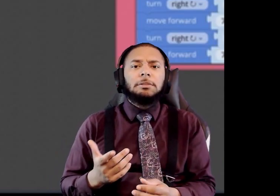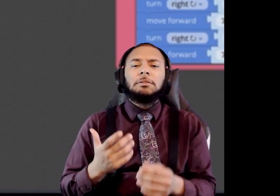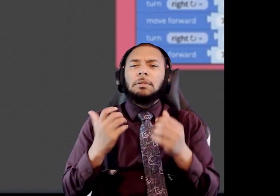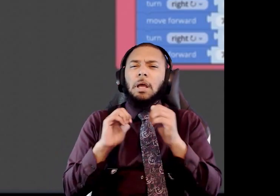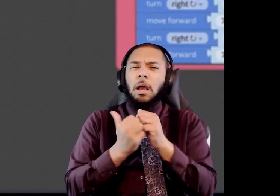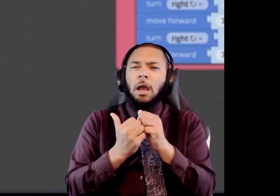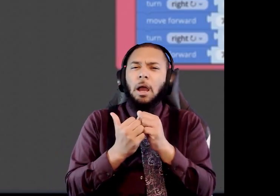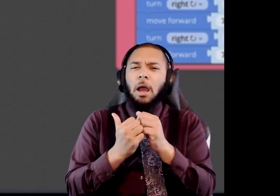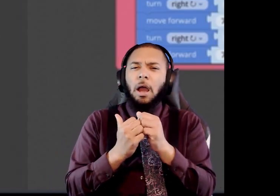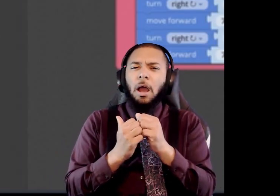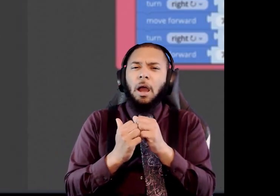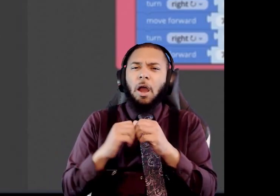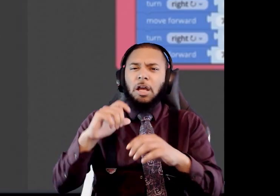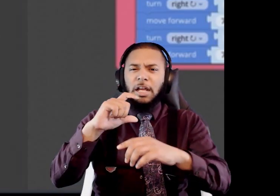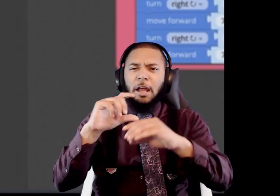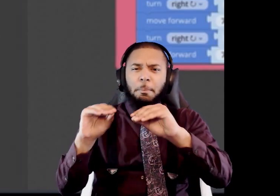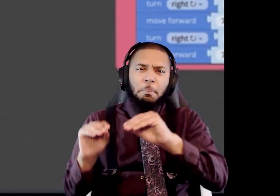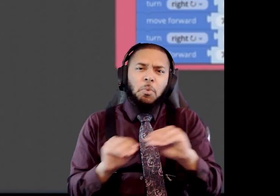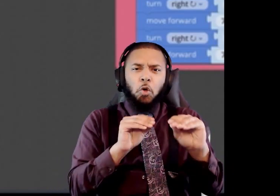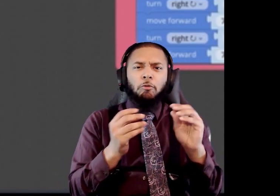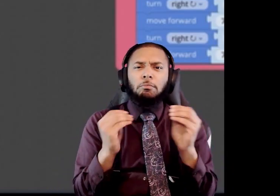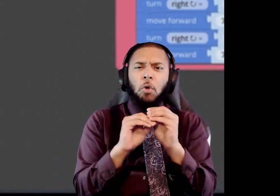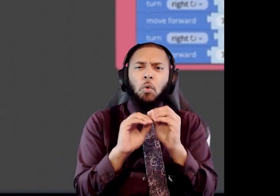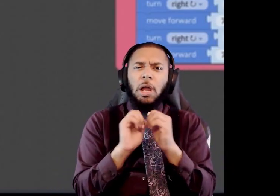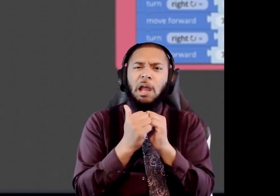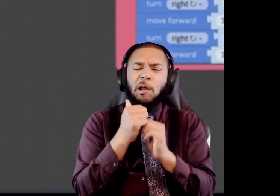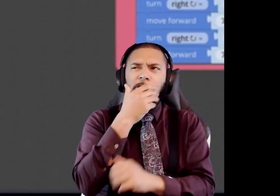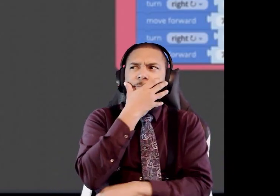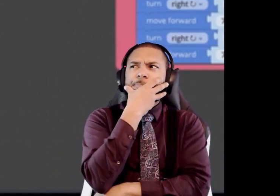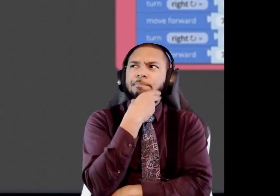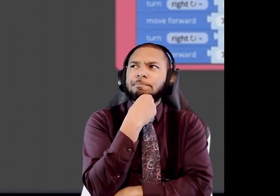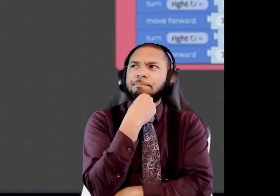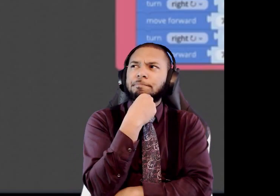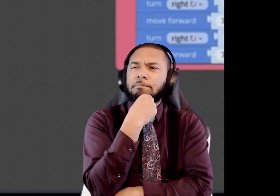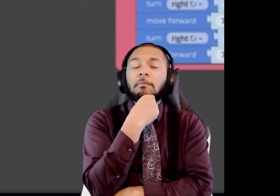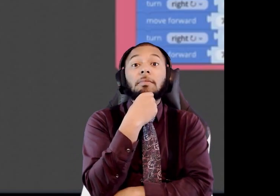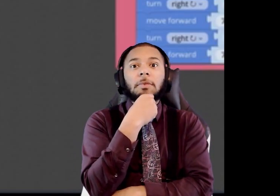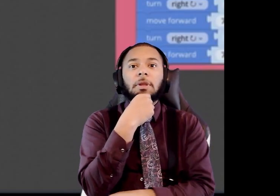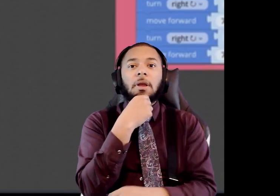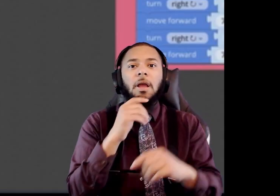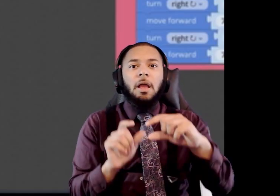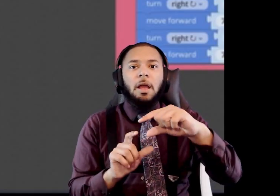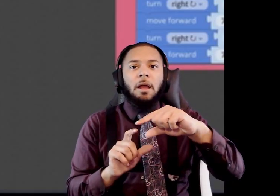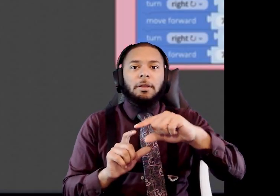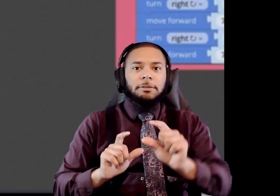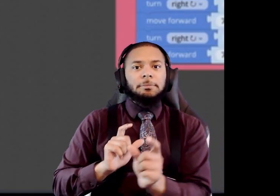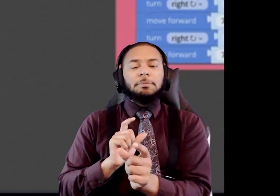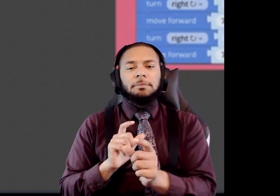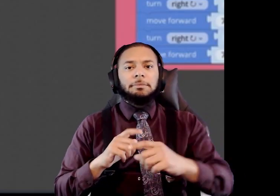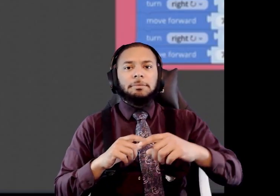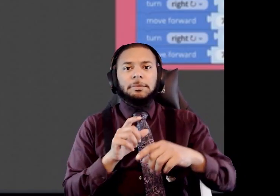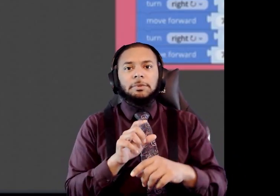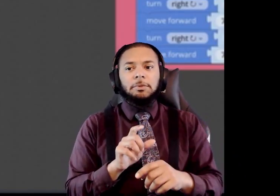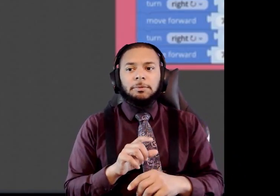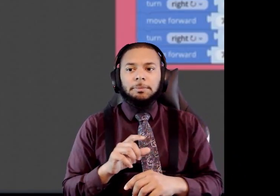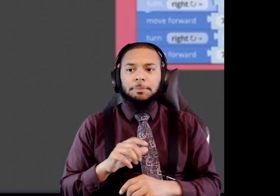get rid of that pencil. I'm going to turn right.